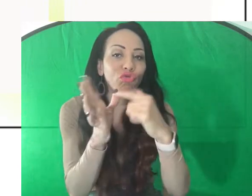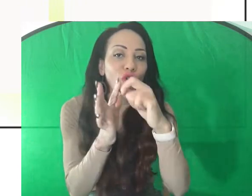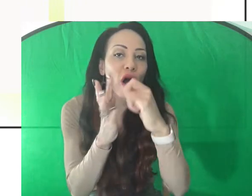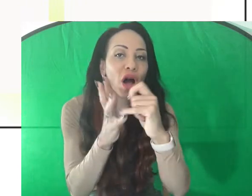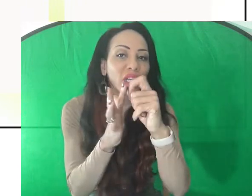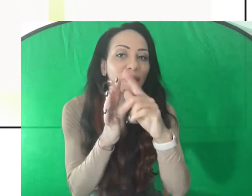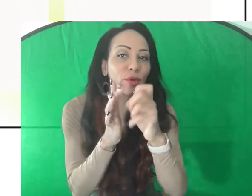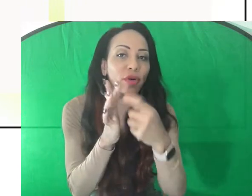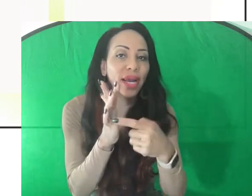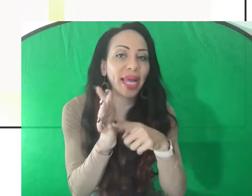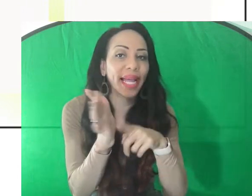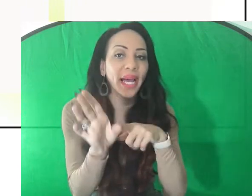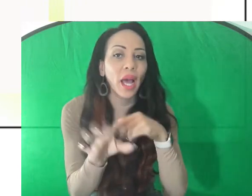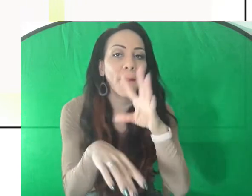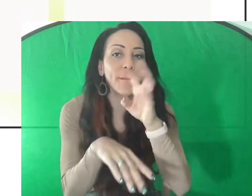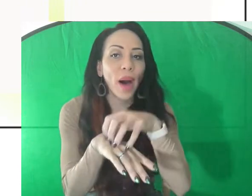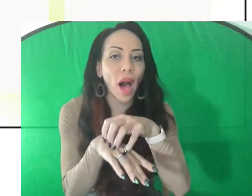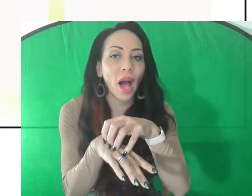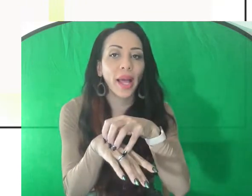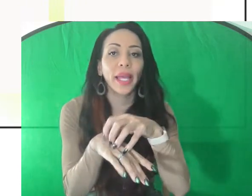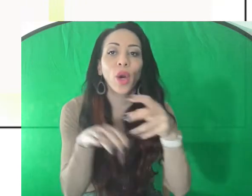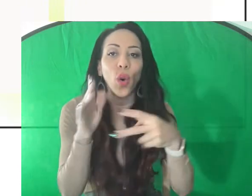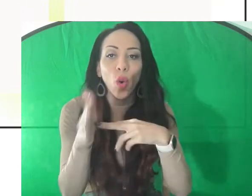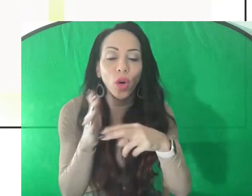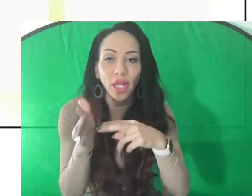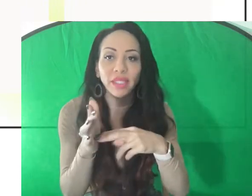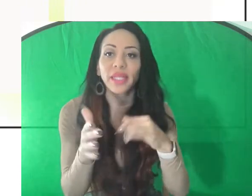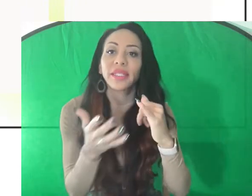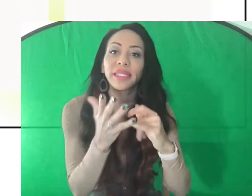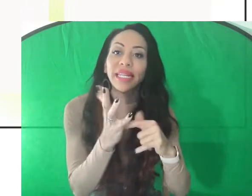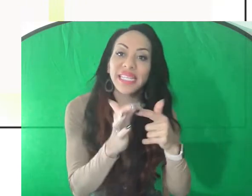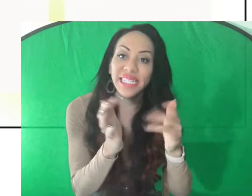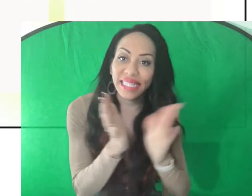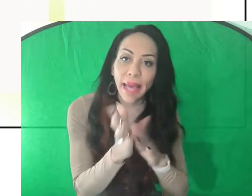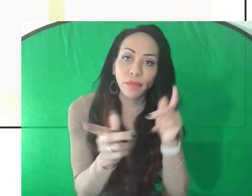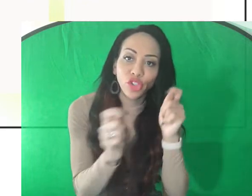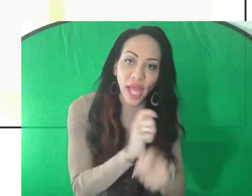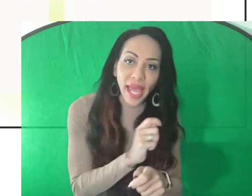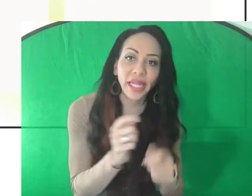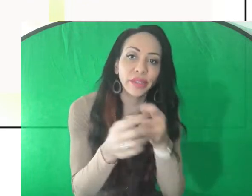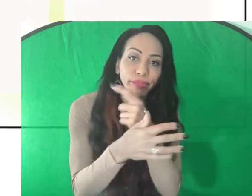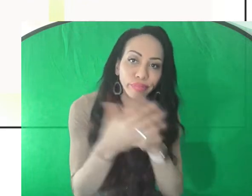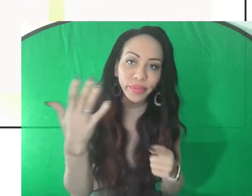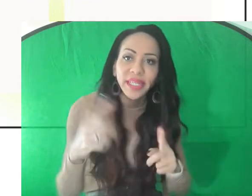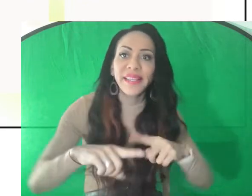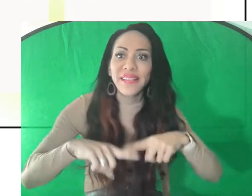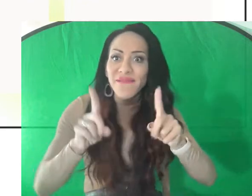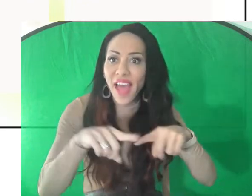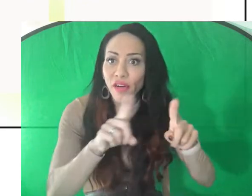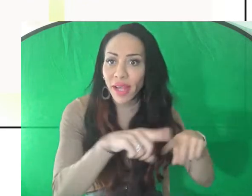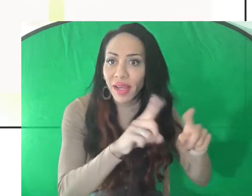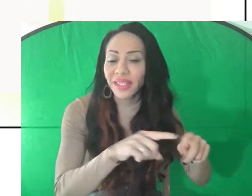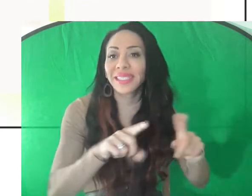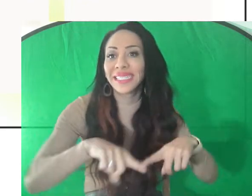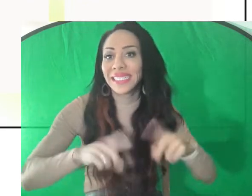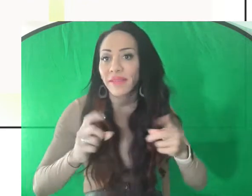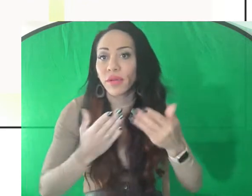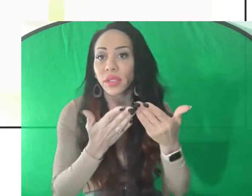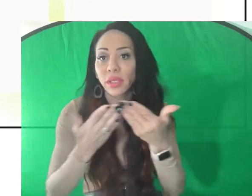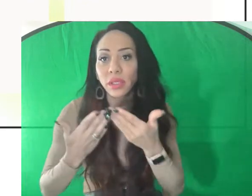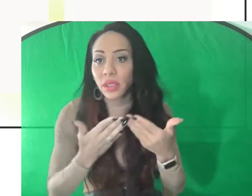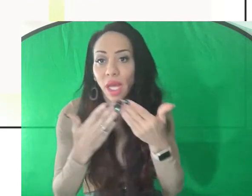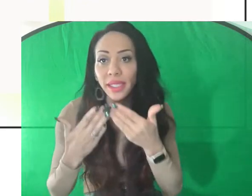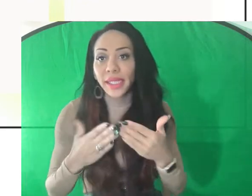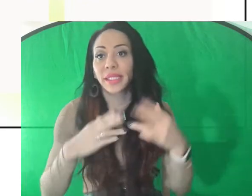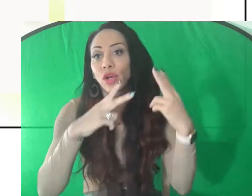towards trying to affect change in this area, and undertaking different studies, different research studies, developing